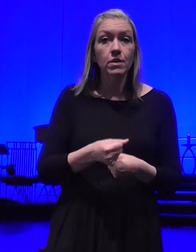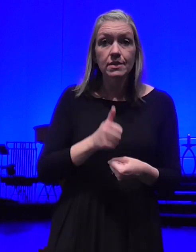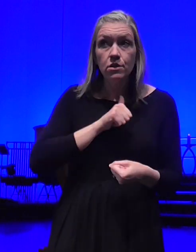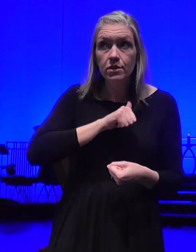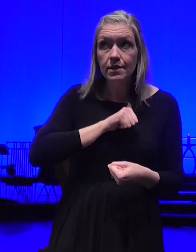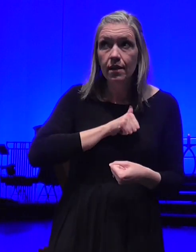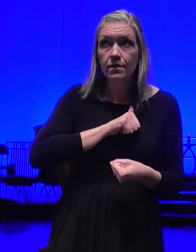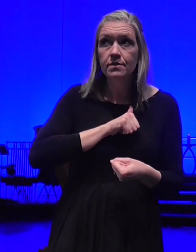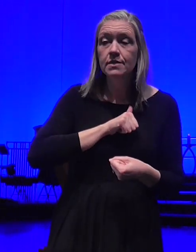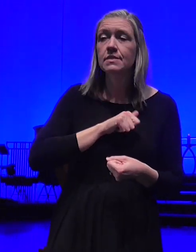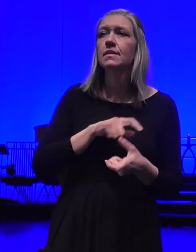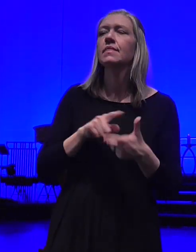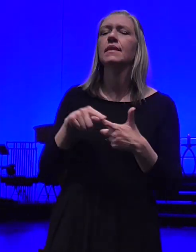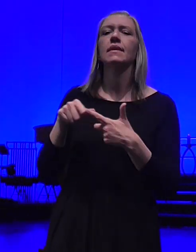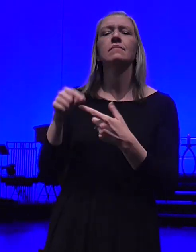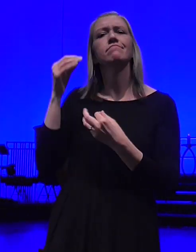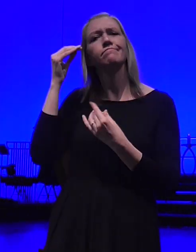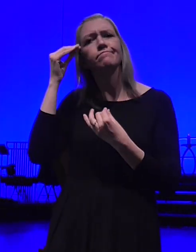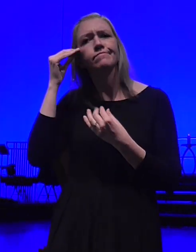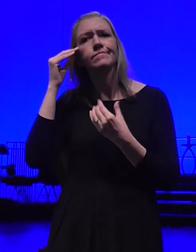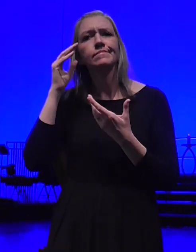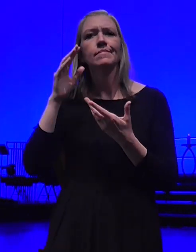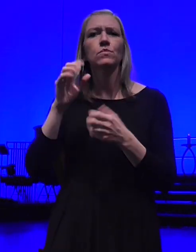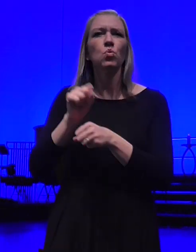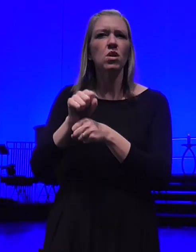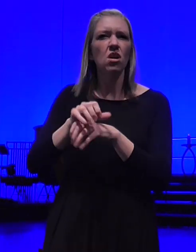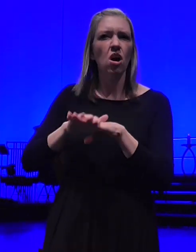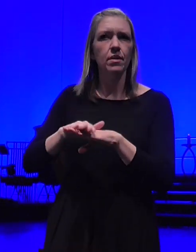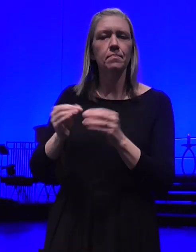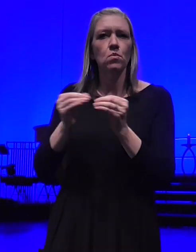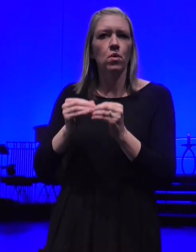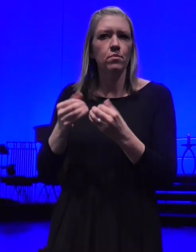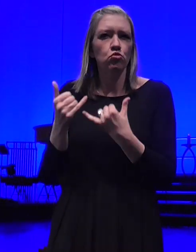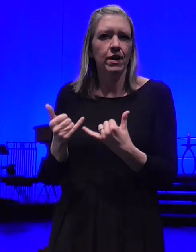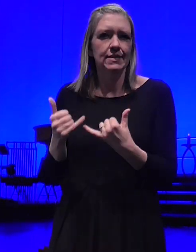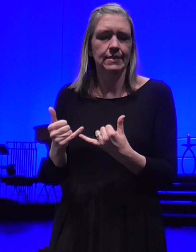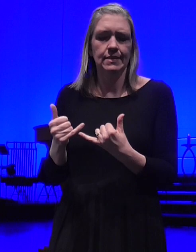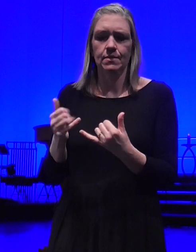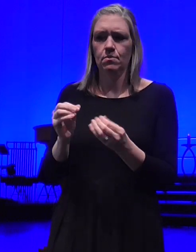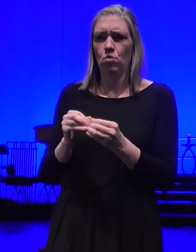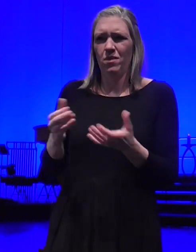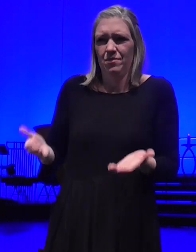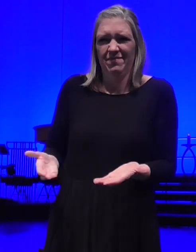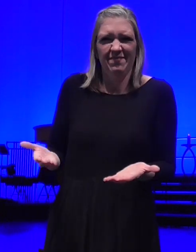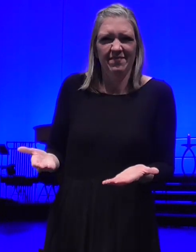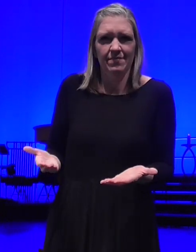going to work on being present, however that looks to us.